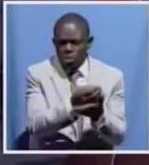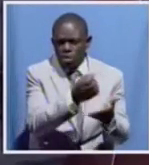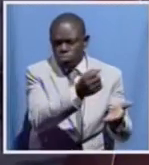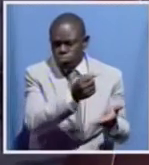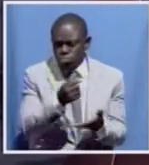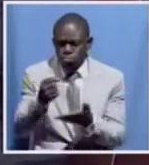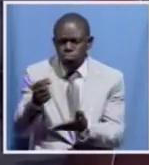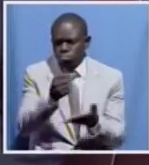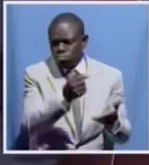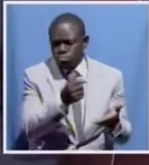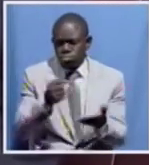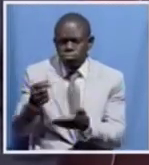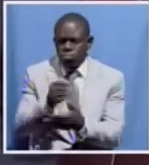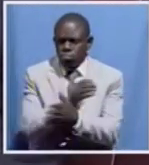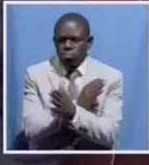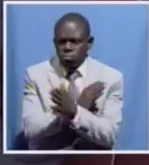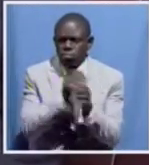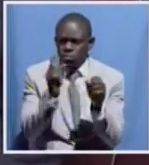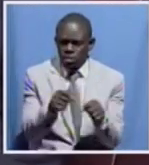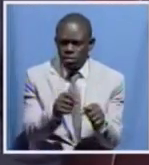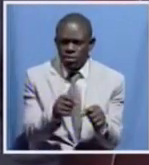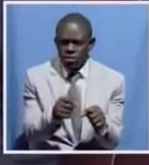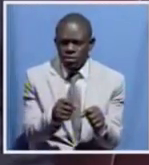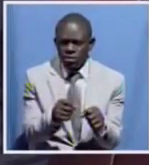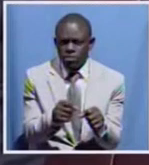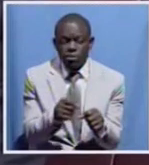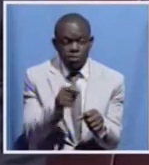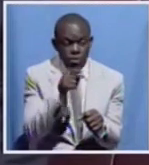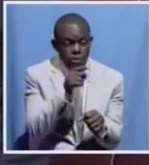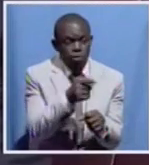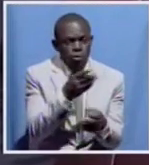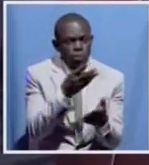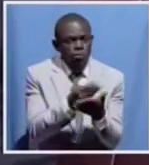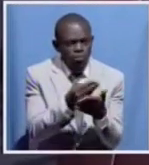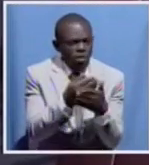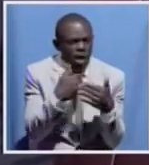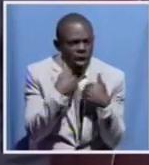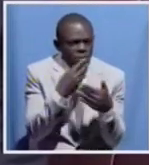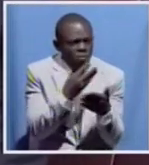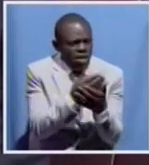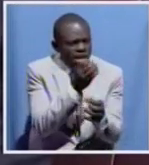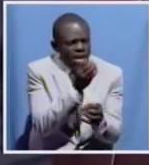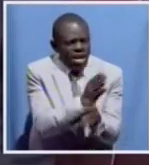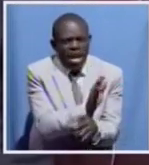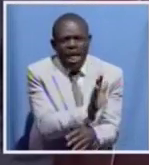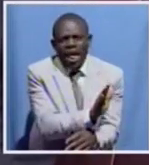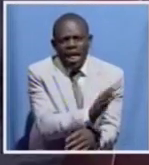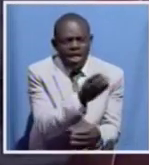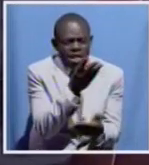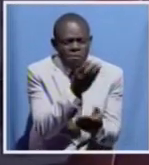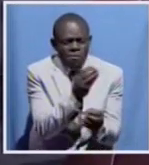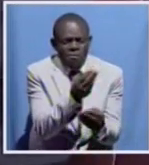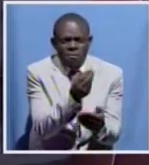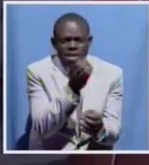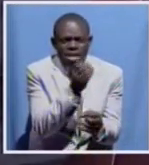sometimes the investors get a little frustrated. The money is available, but there is a signature